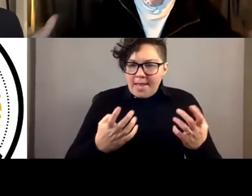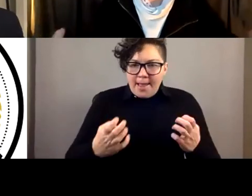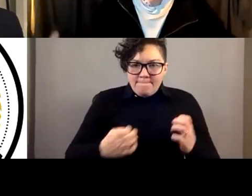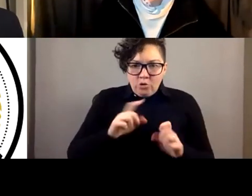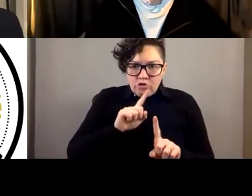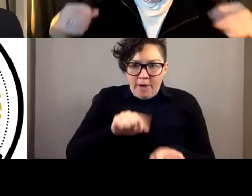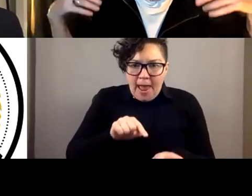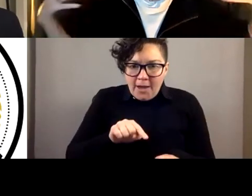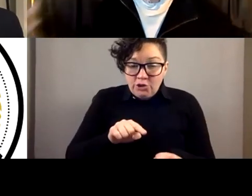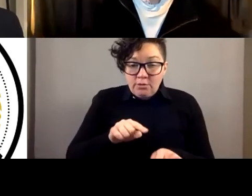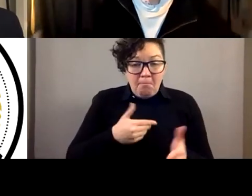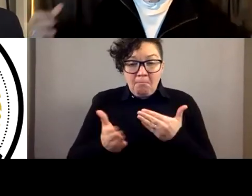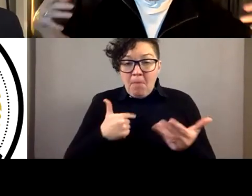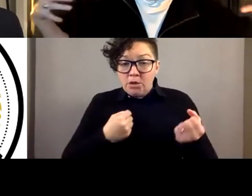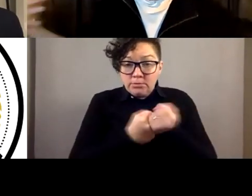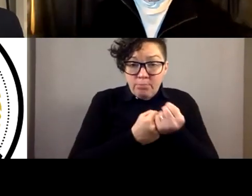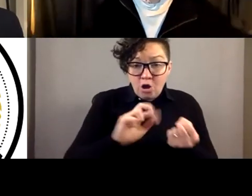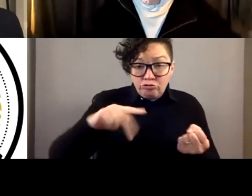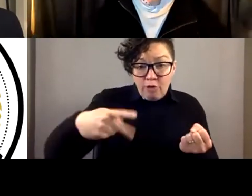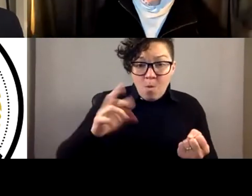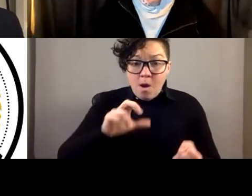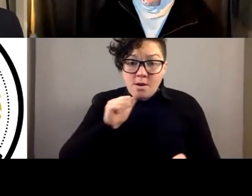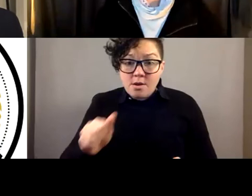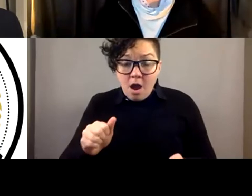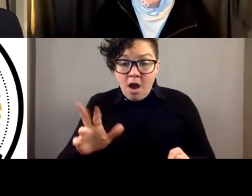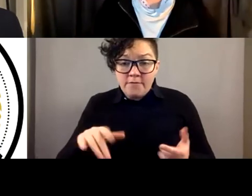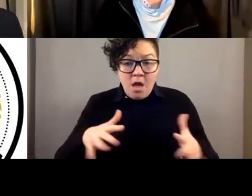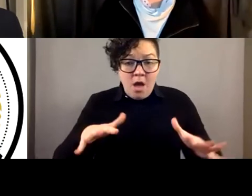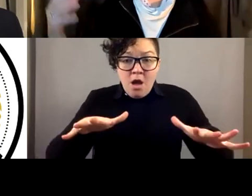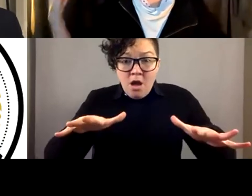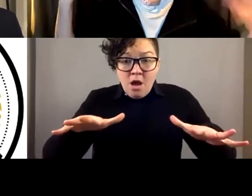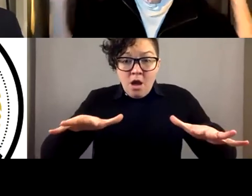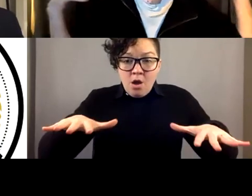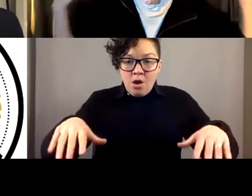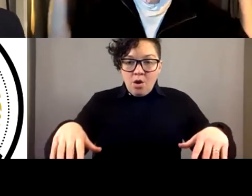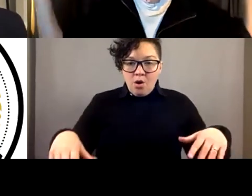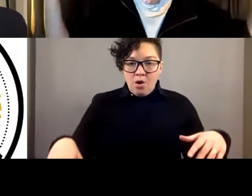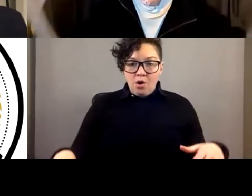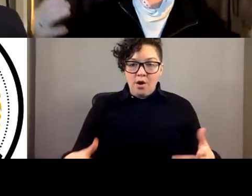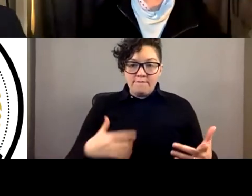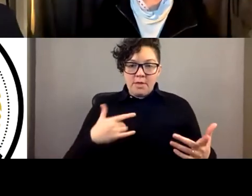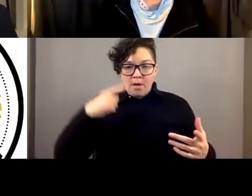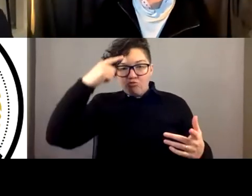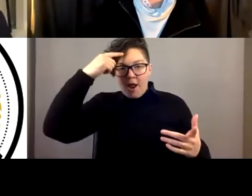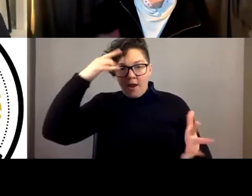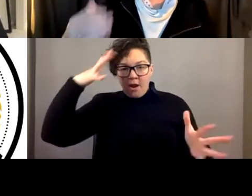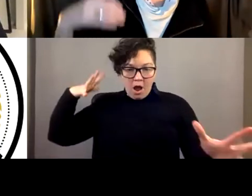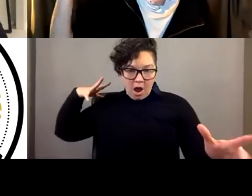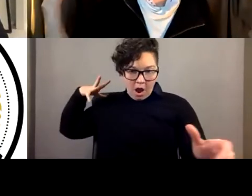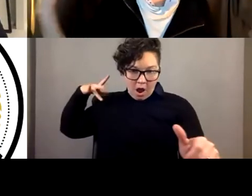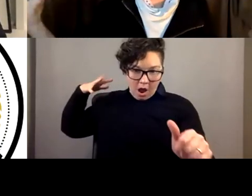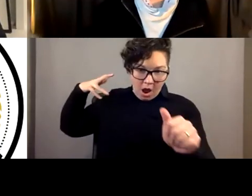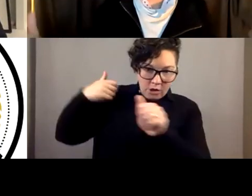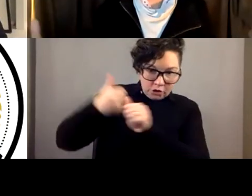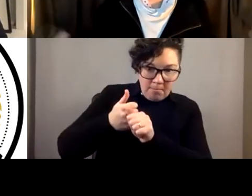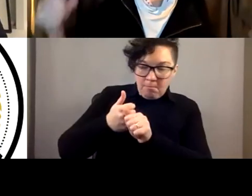fans of Donald Trump or not, there was a relaxation into this space in which you could sort of feel your brain catching up with all of the emotions that we